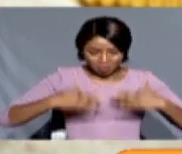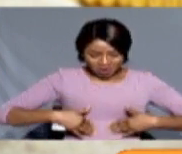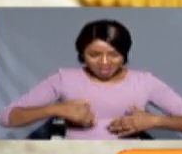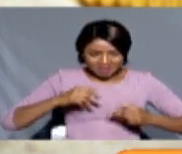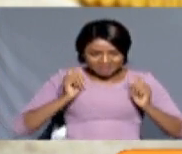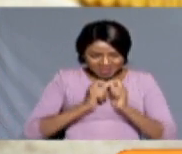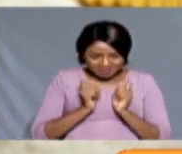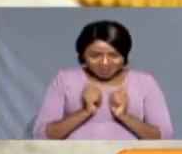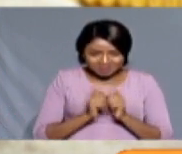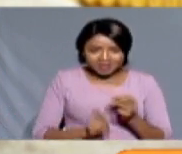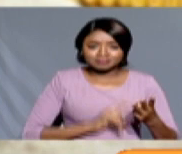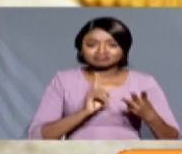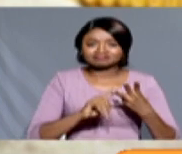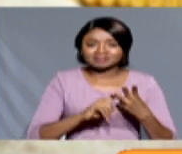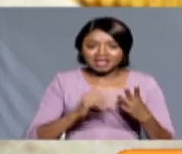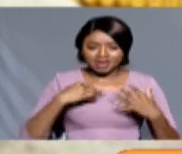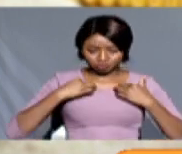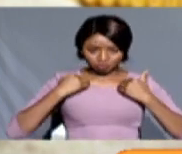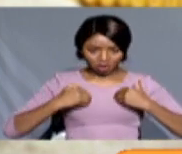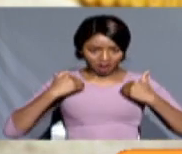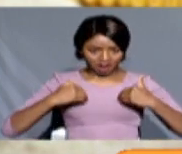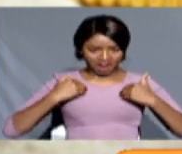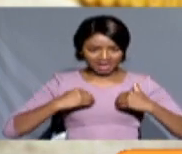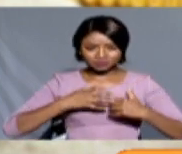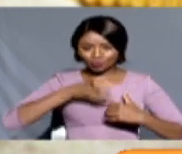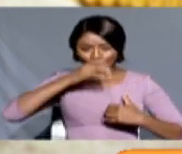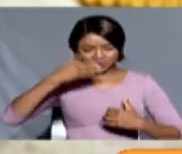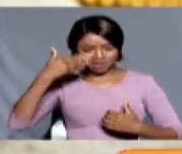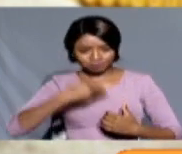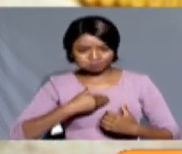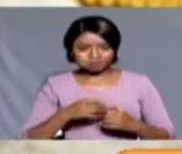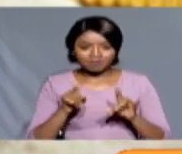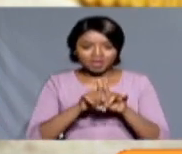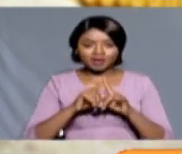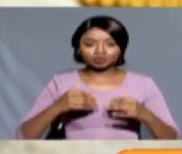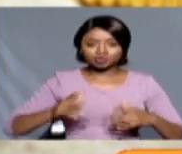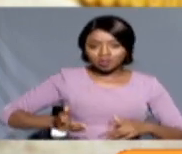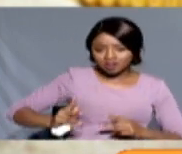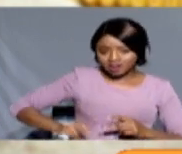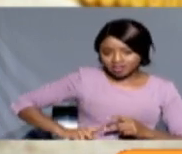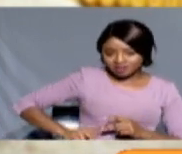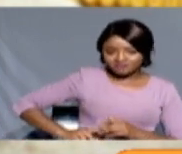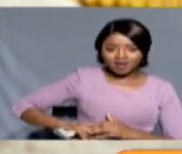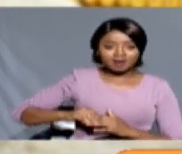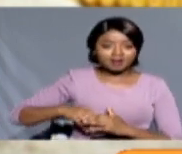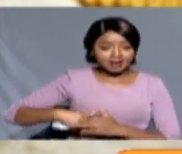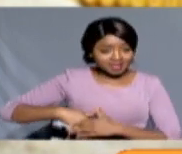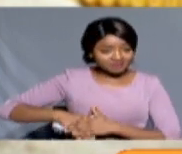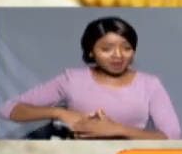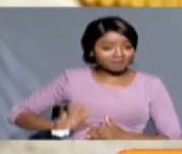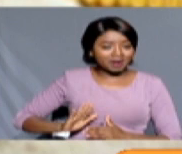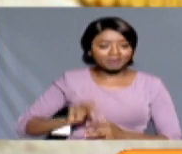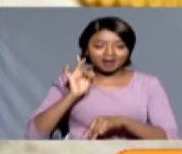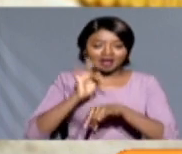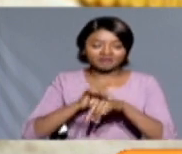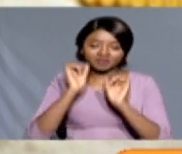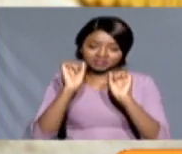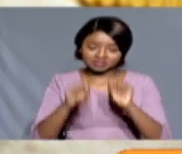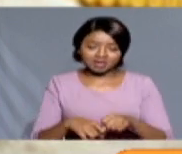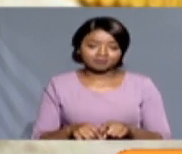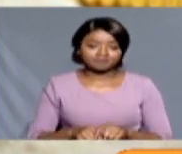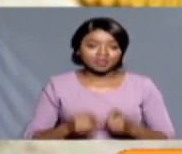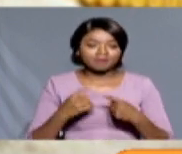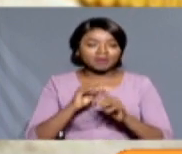excess fluid in the lungs, and liver damage. Aflatoxins are potent carcinogens and may affect